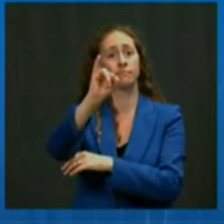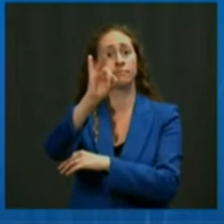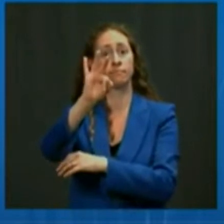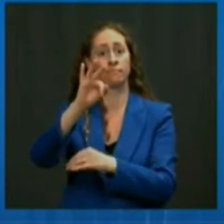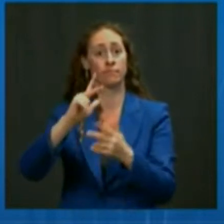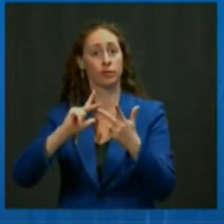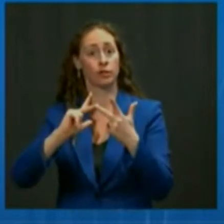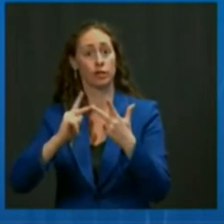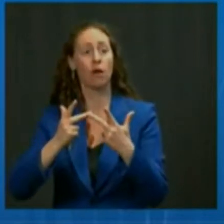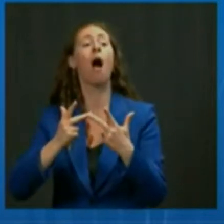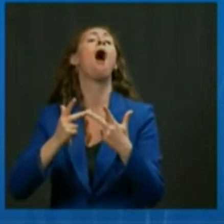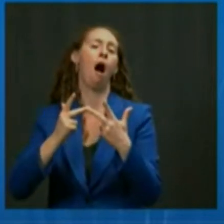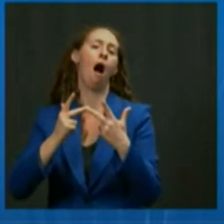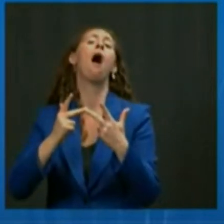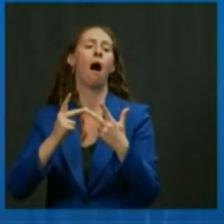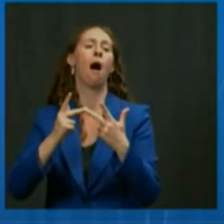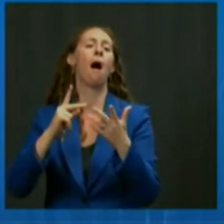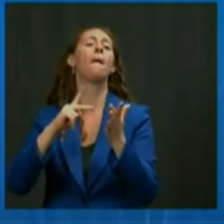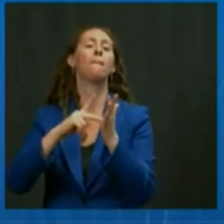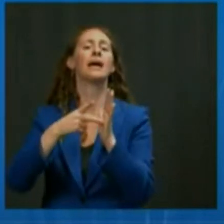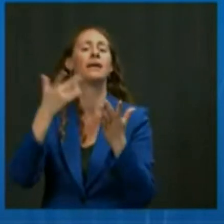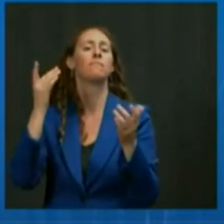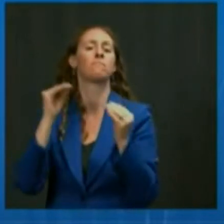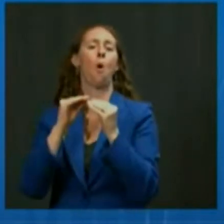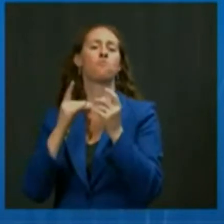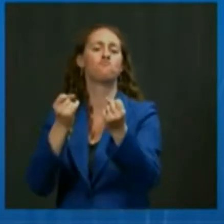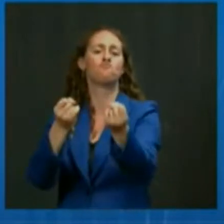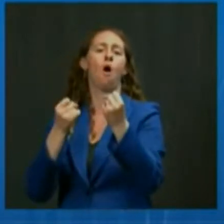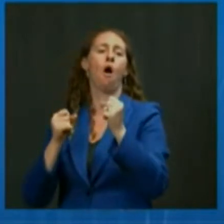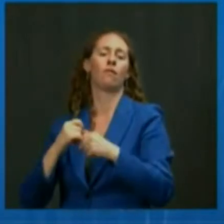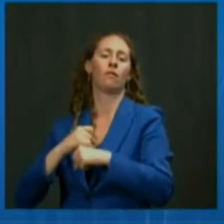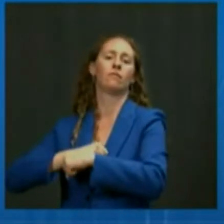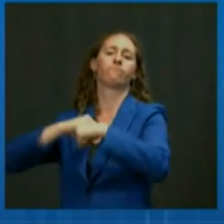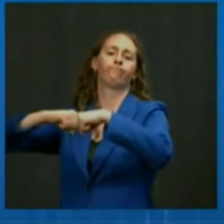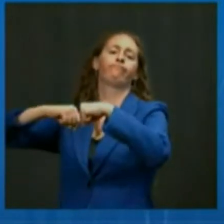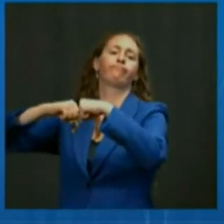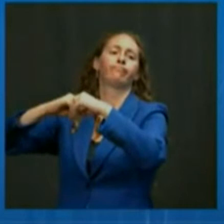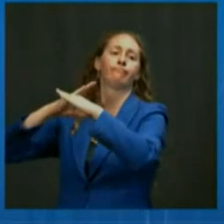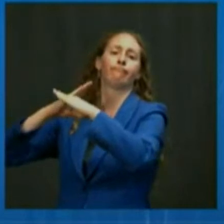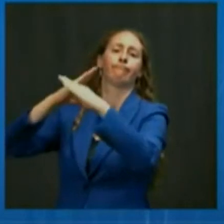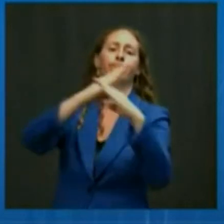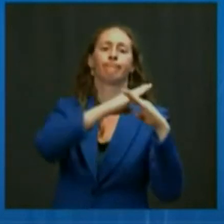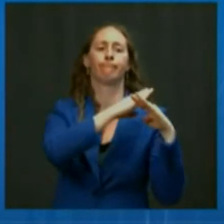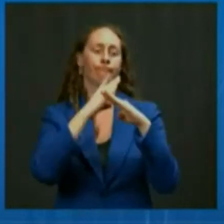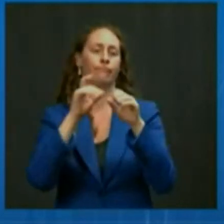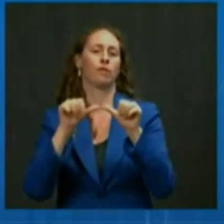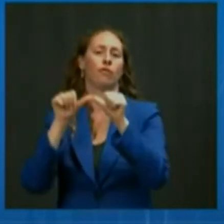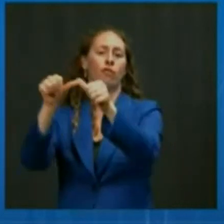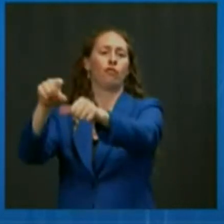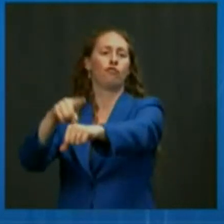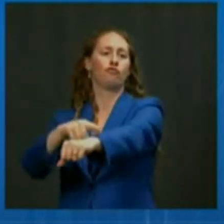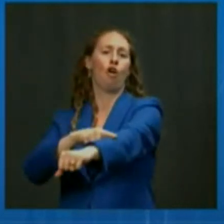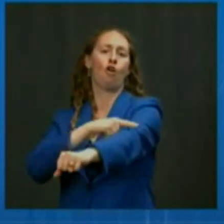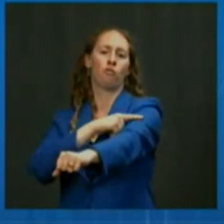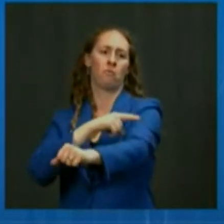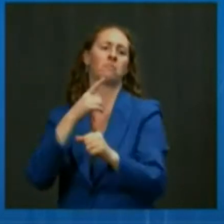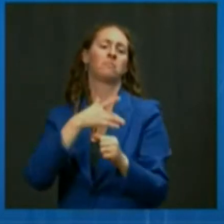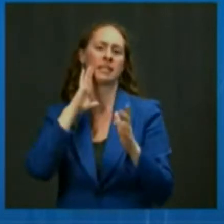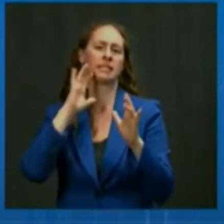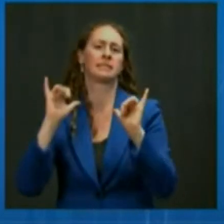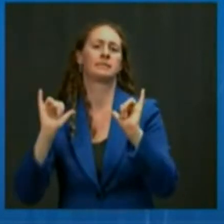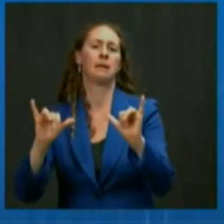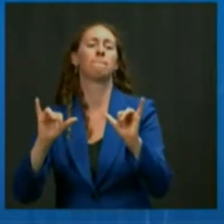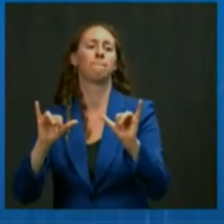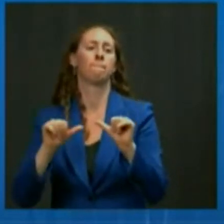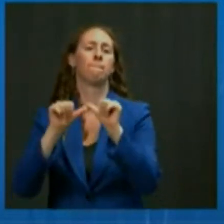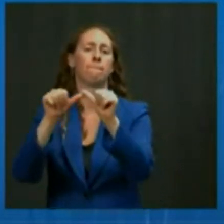risk or who were vaccinated earlier during the phases of our vaccination rollout. In the context of these concerns, we are planning